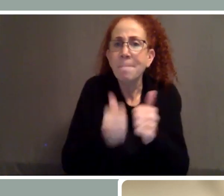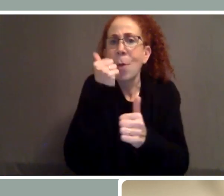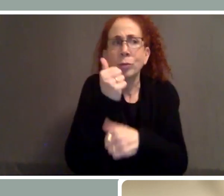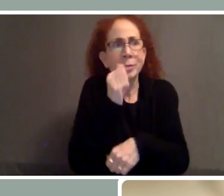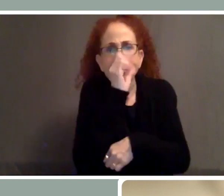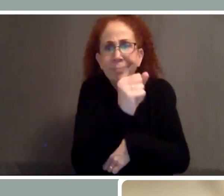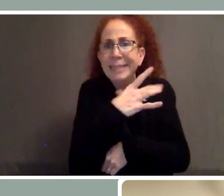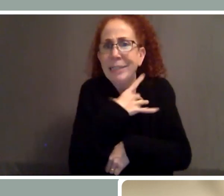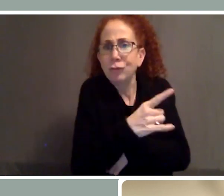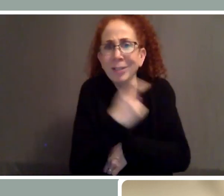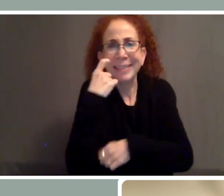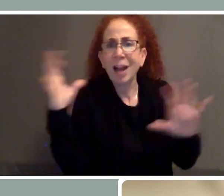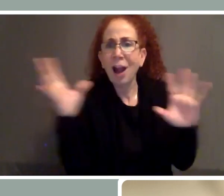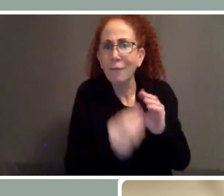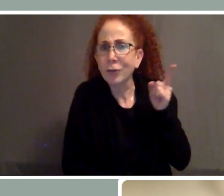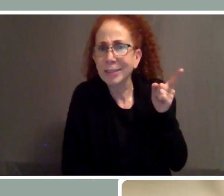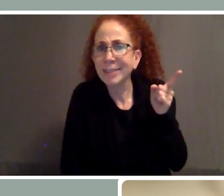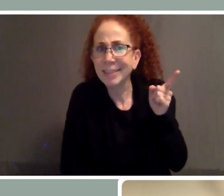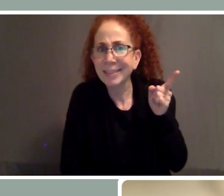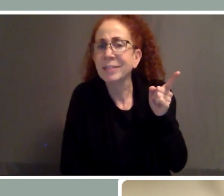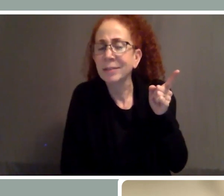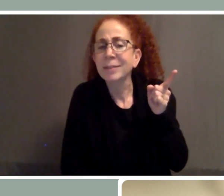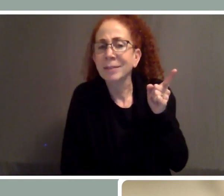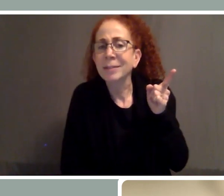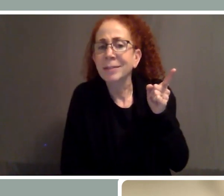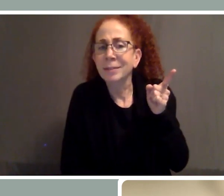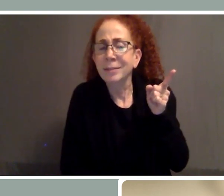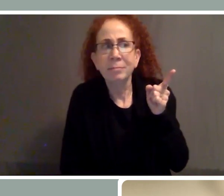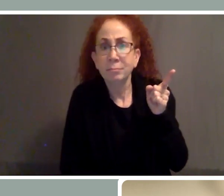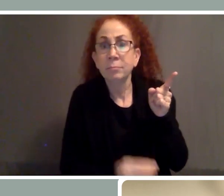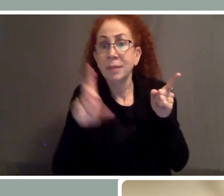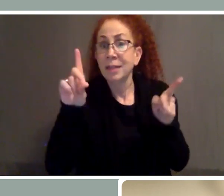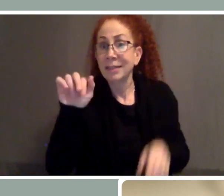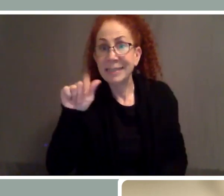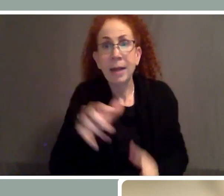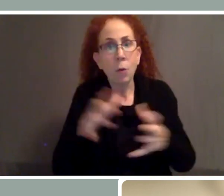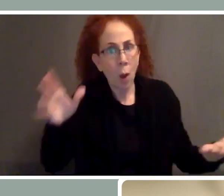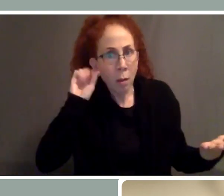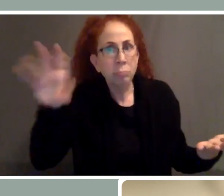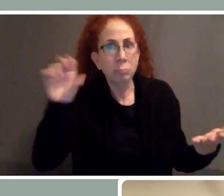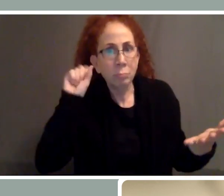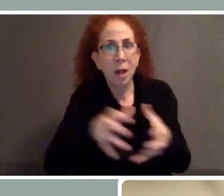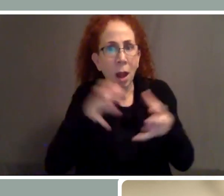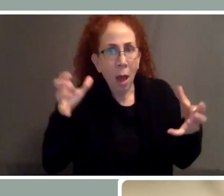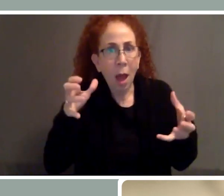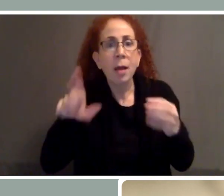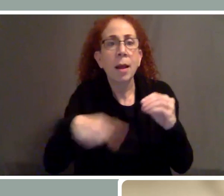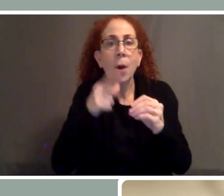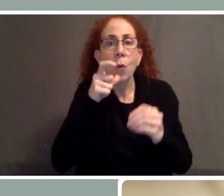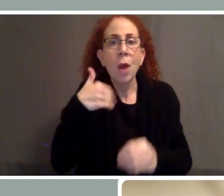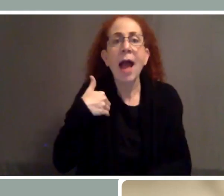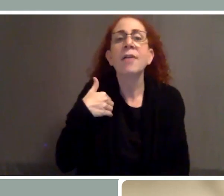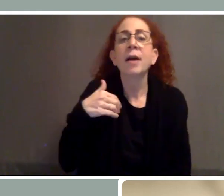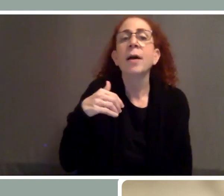San Antonio. There was quite a bit of data reported for people with